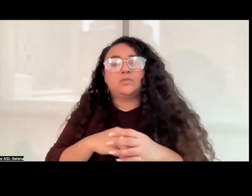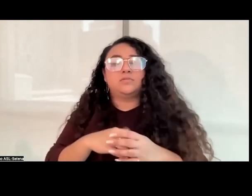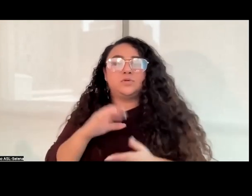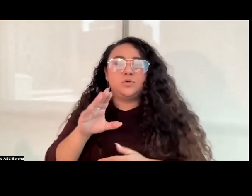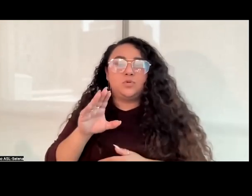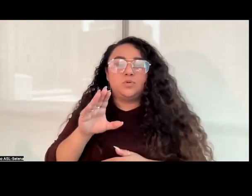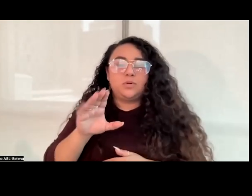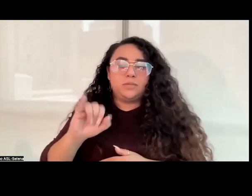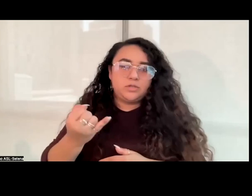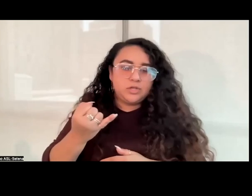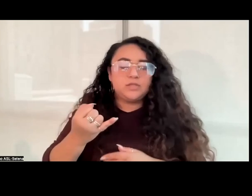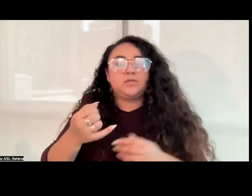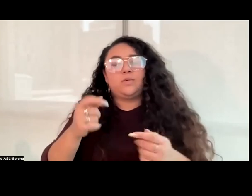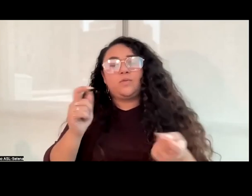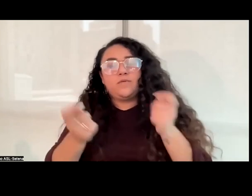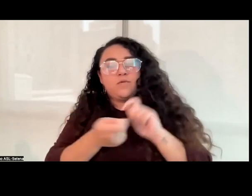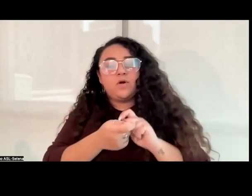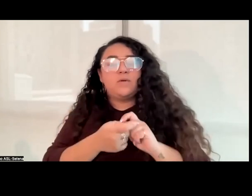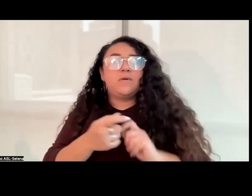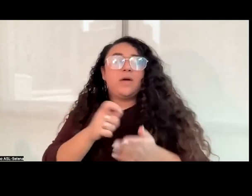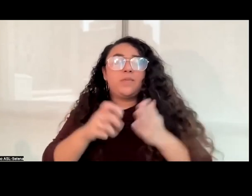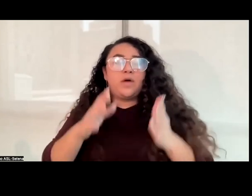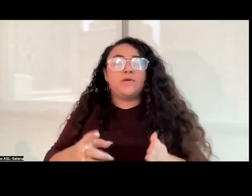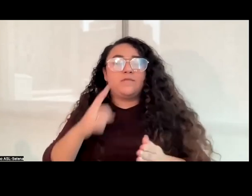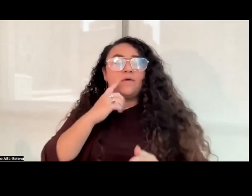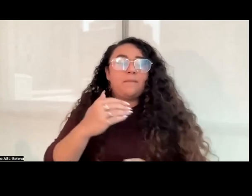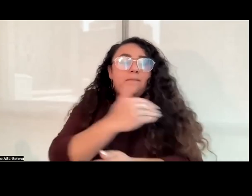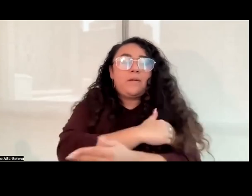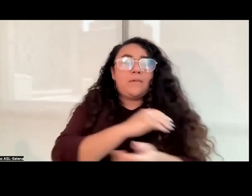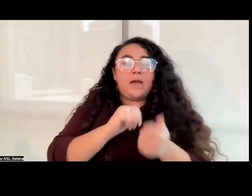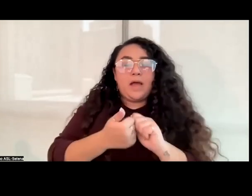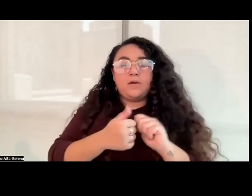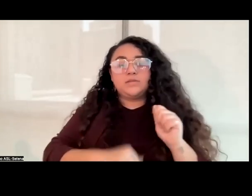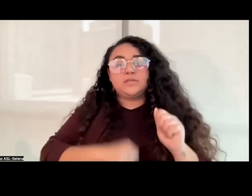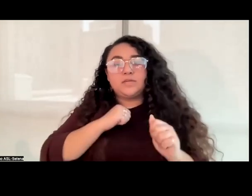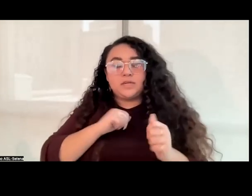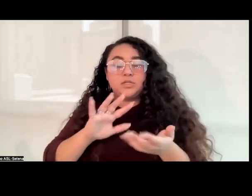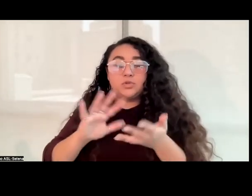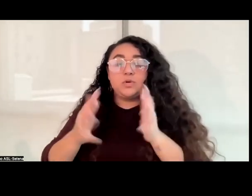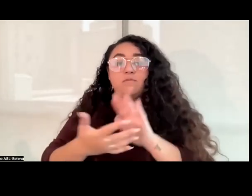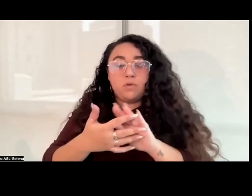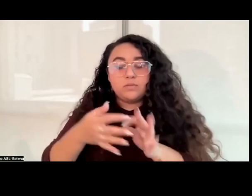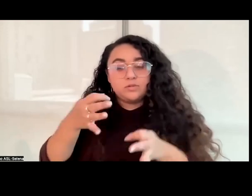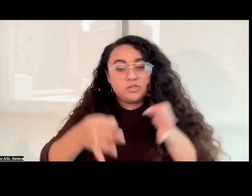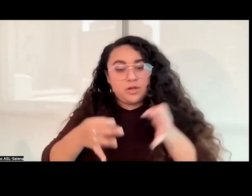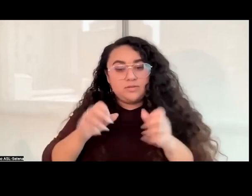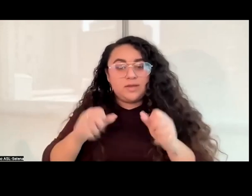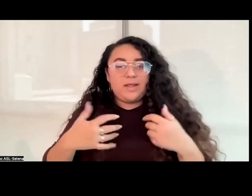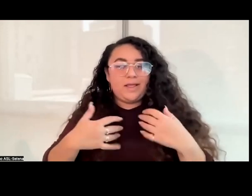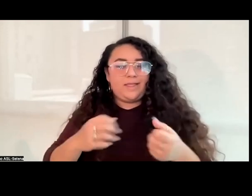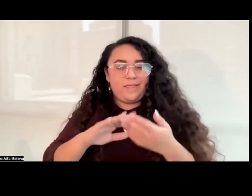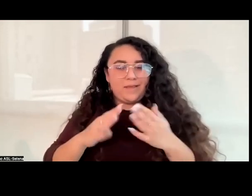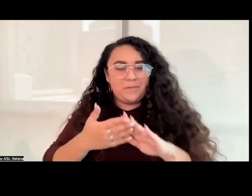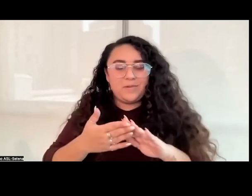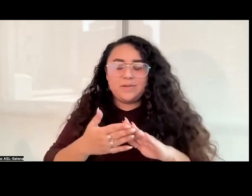author of The Power of Dignity, How Transforming Justice Can Heal Our Communities. But most importantly, today I